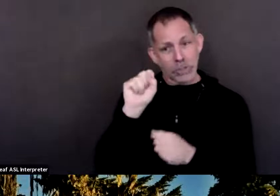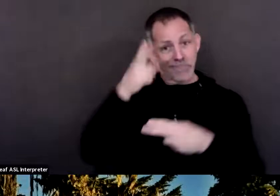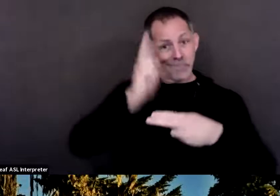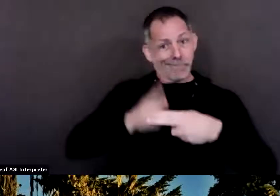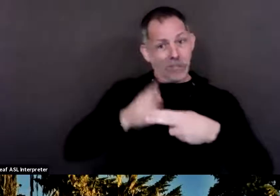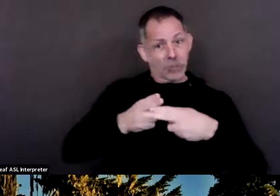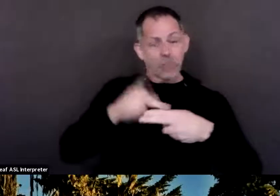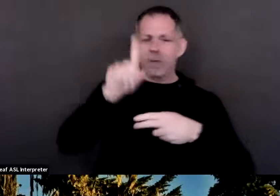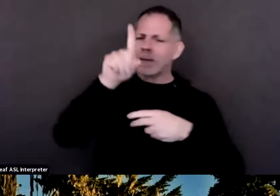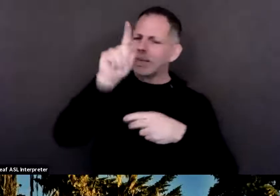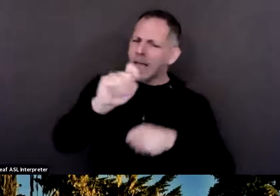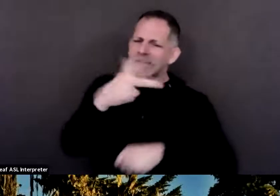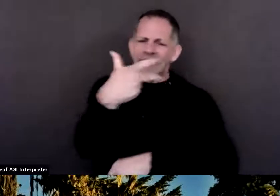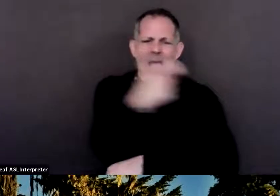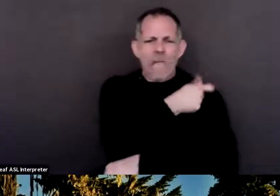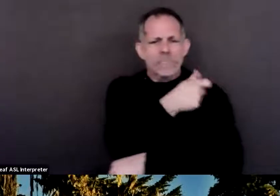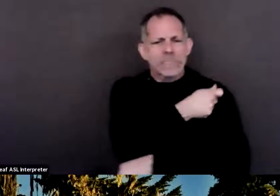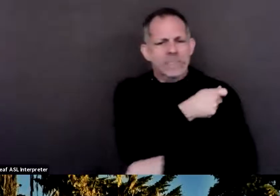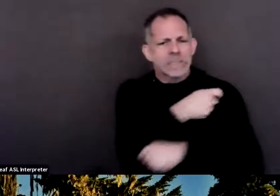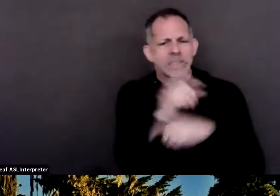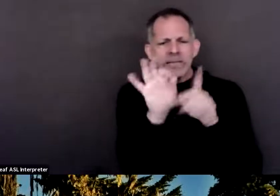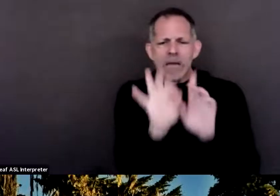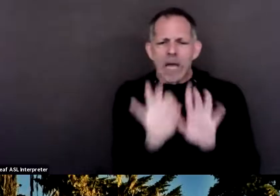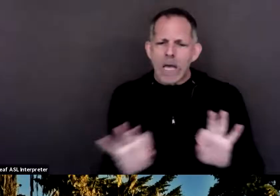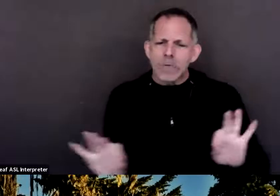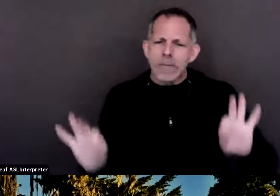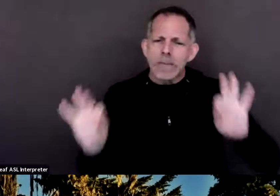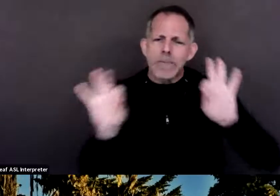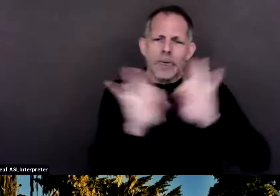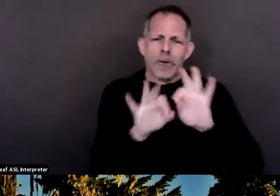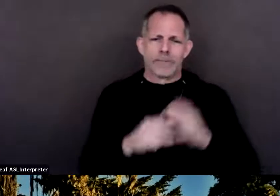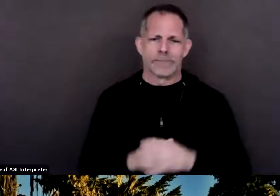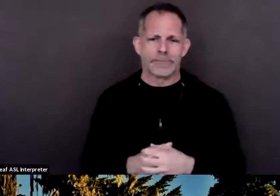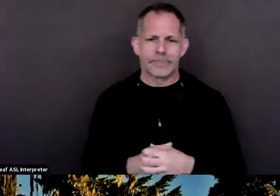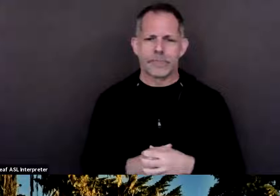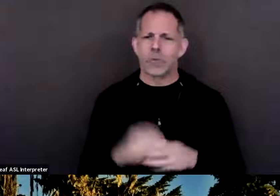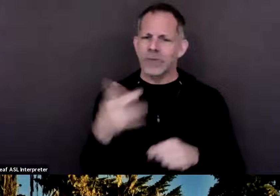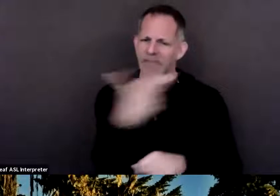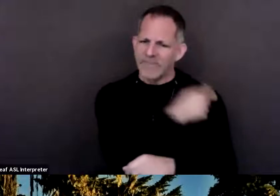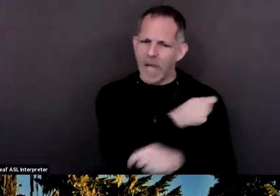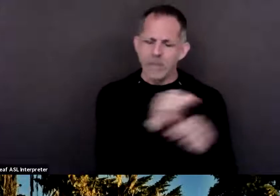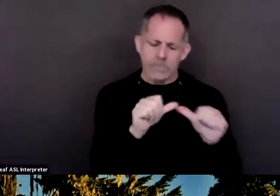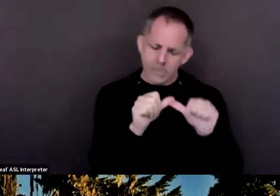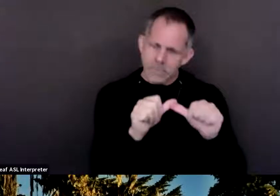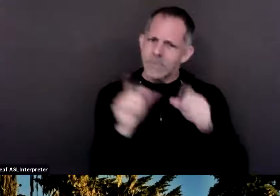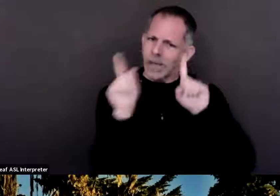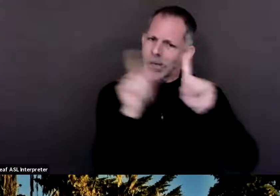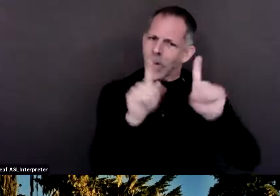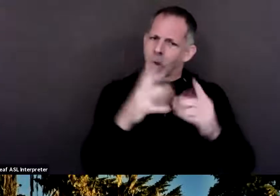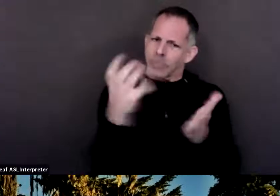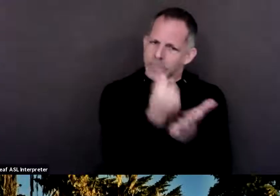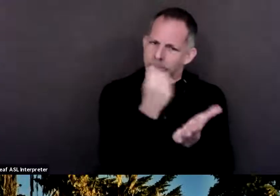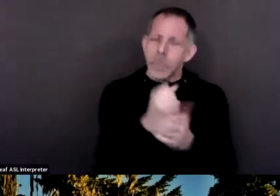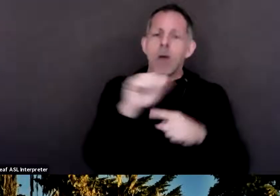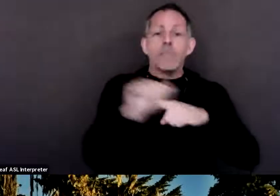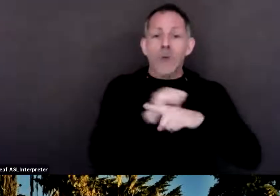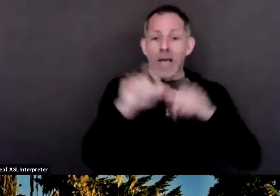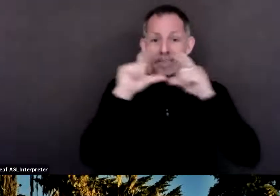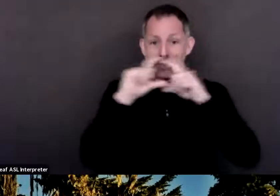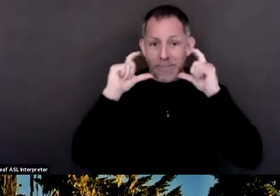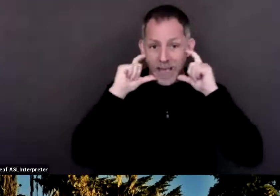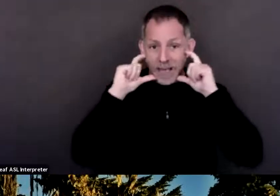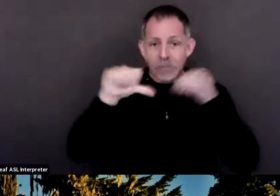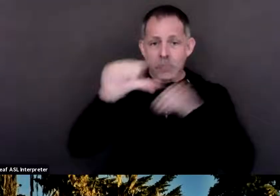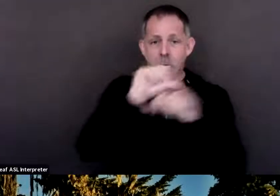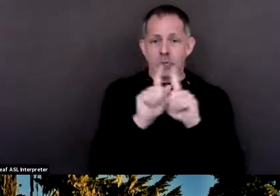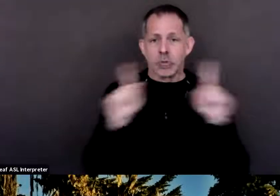is the key to this, getting vaccinated, continuing to wear your mask. But we've heard and want to share the strategy to